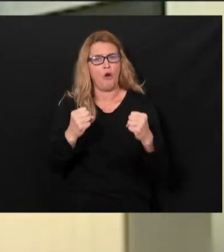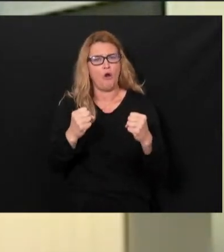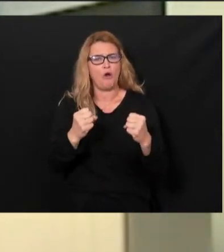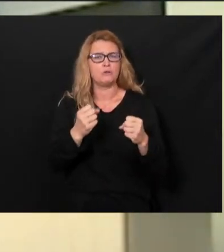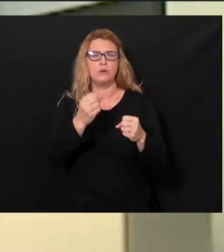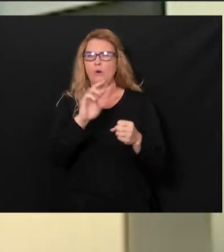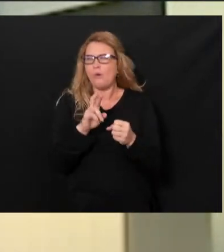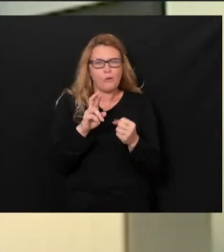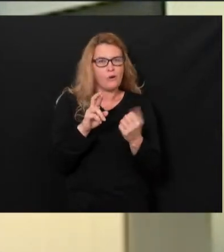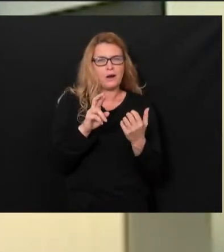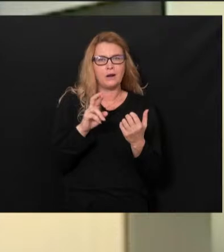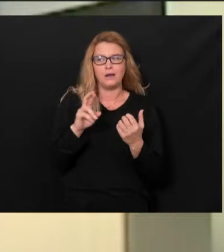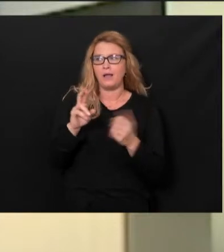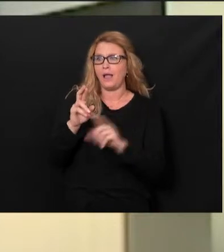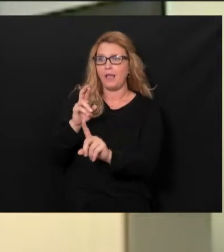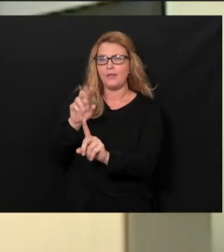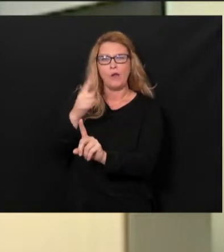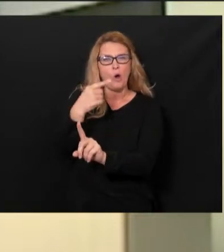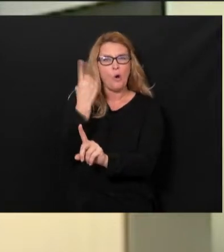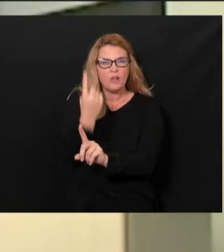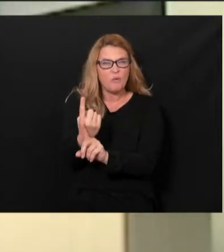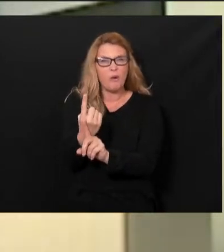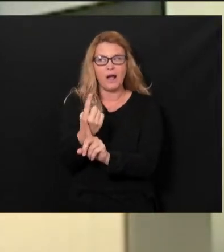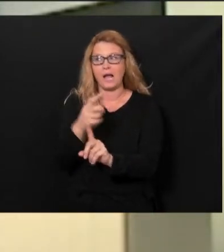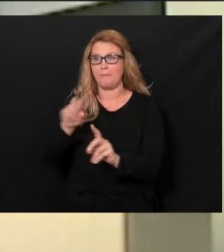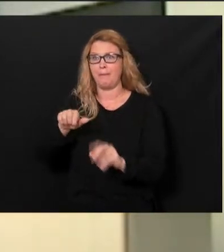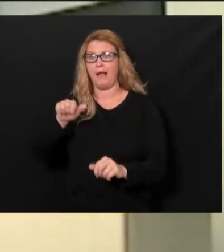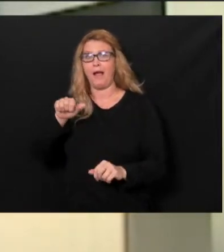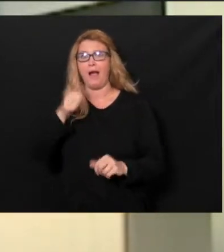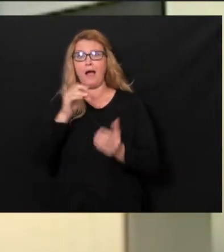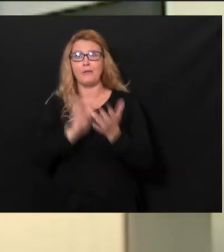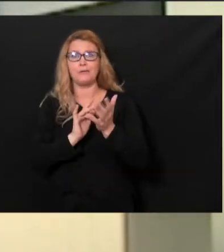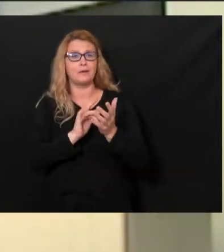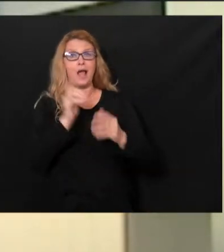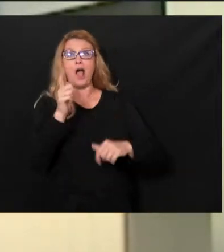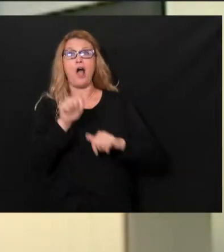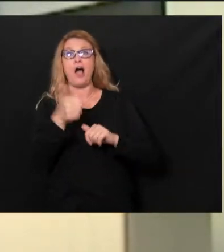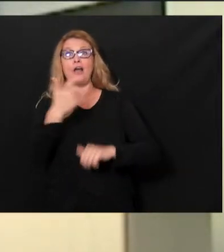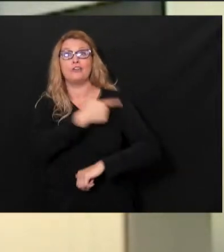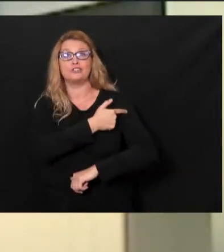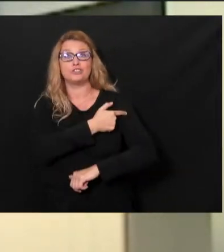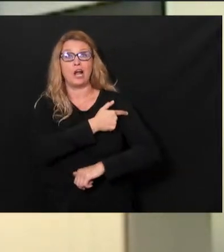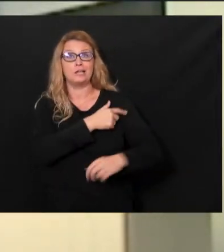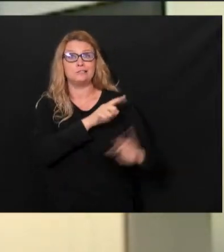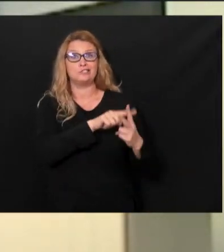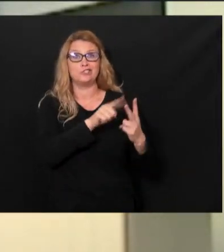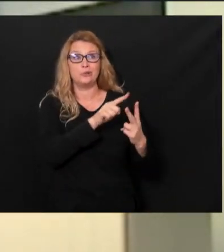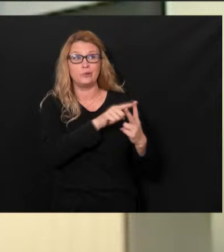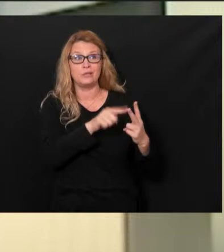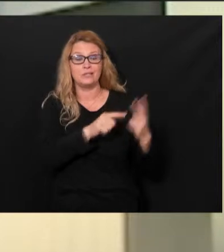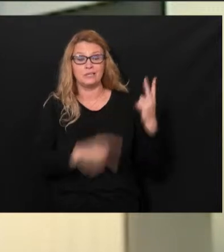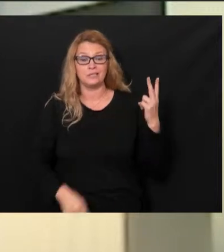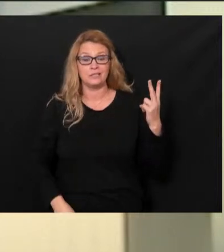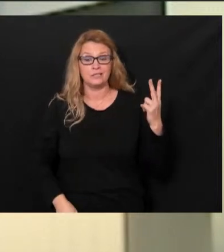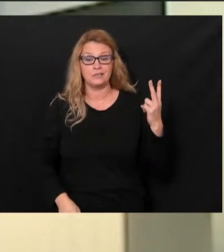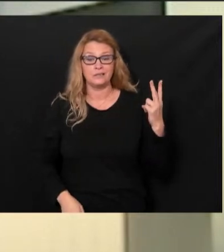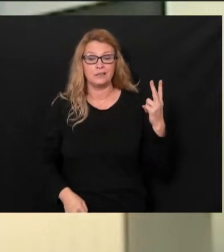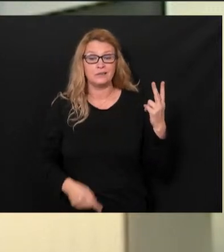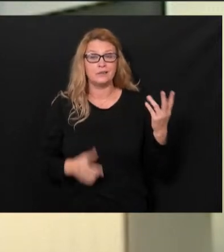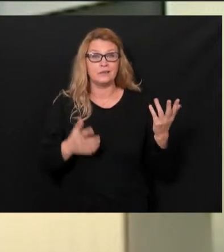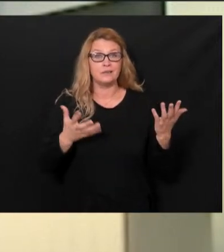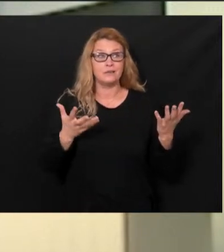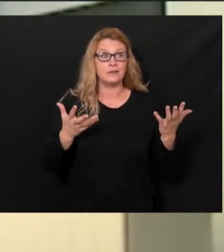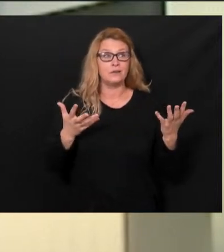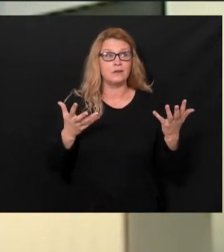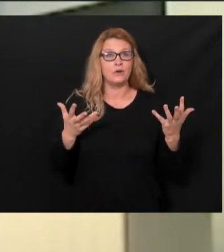with 1 where the others are requiring 2? Is there greater concern, or should there be greater concern, that there would be side effects